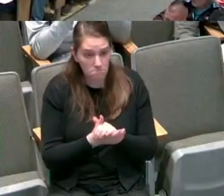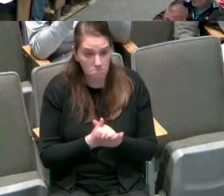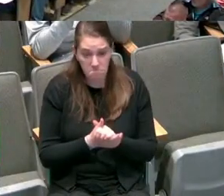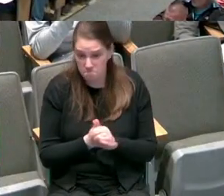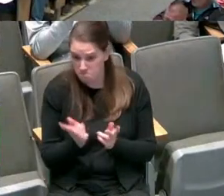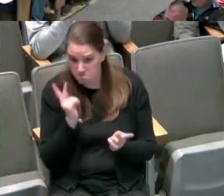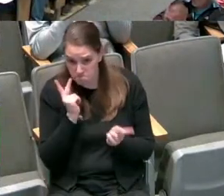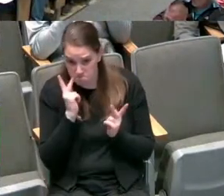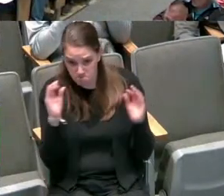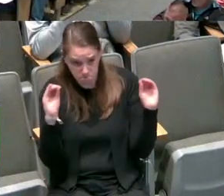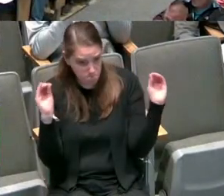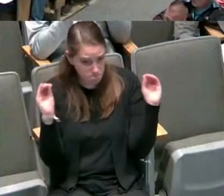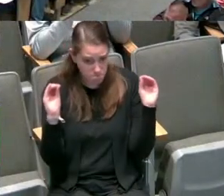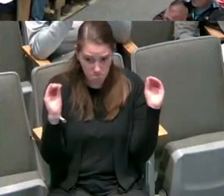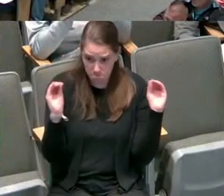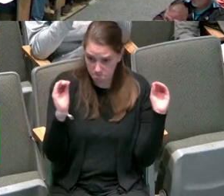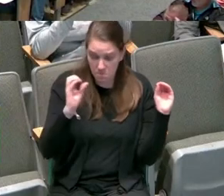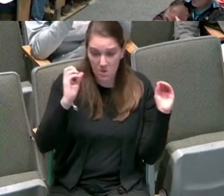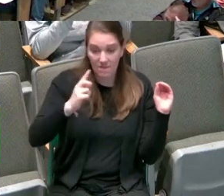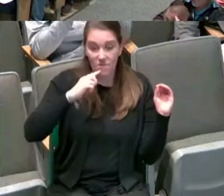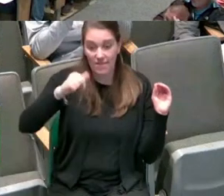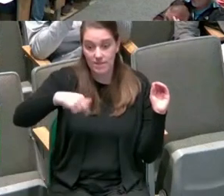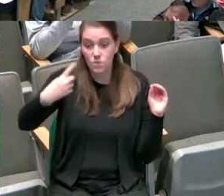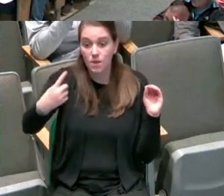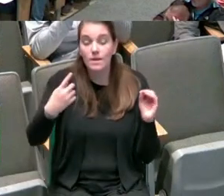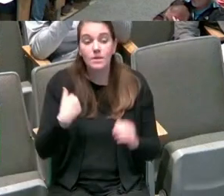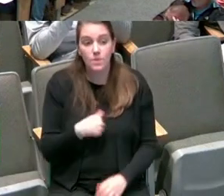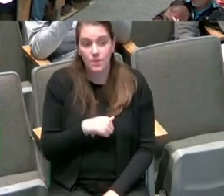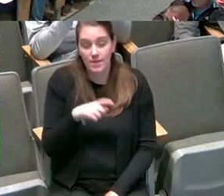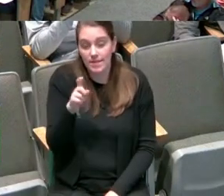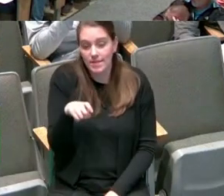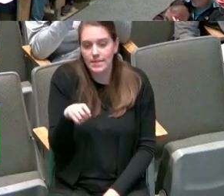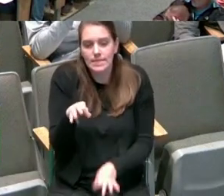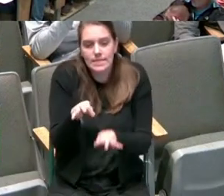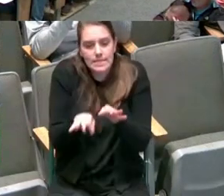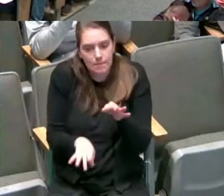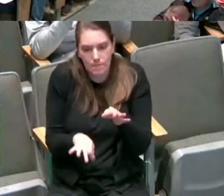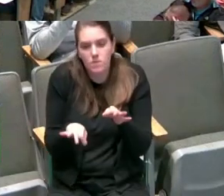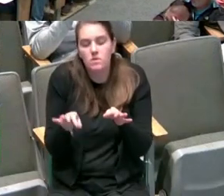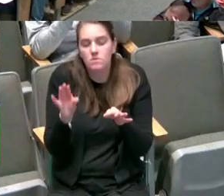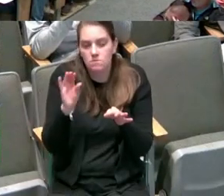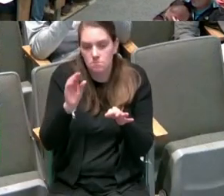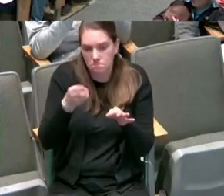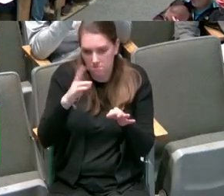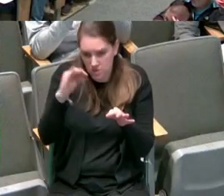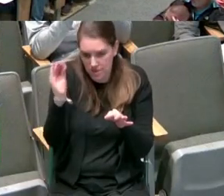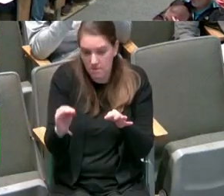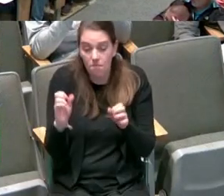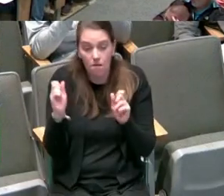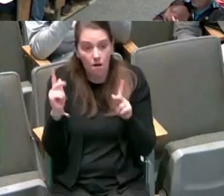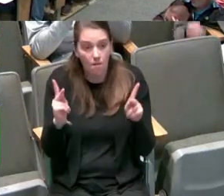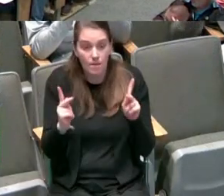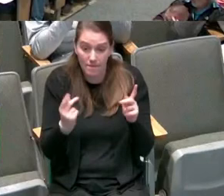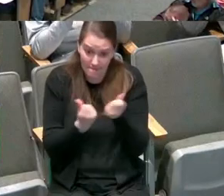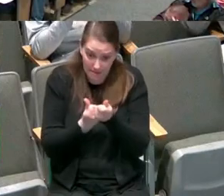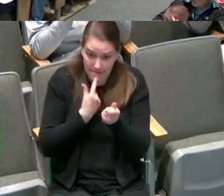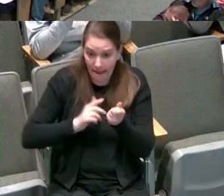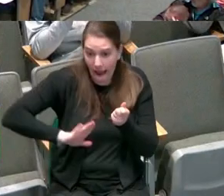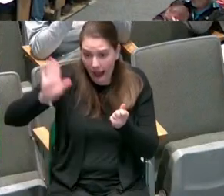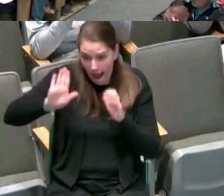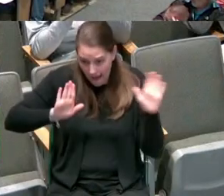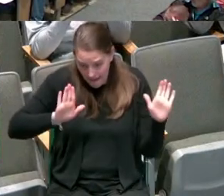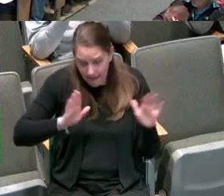seeing that there are none for this one we need a simple majority all in favor please say